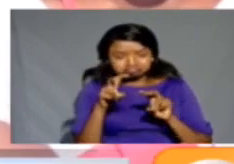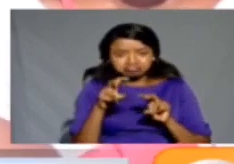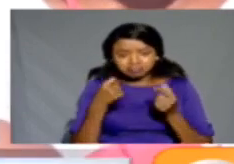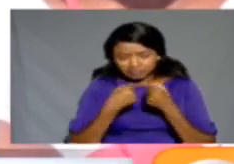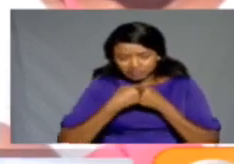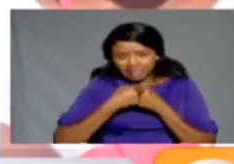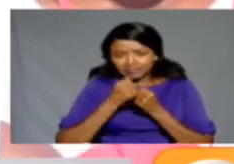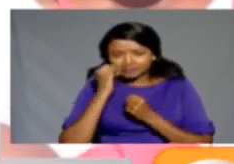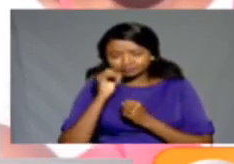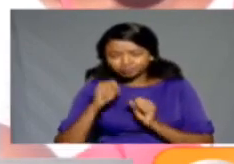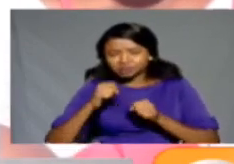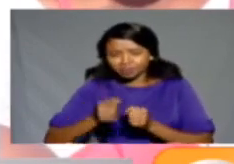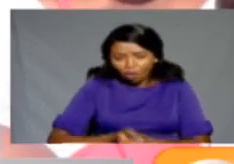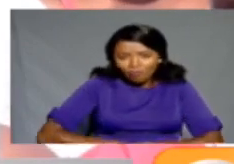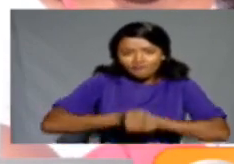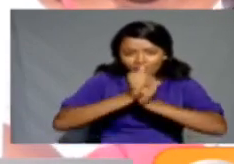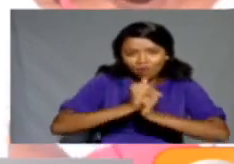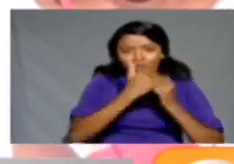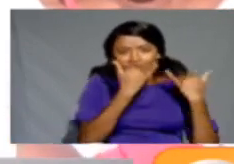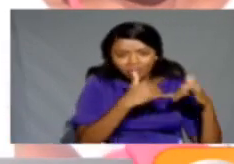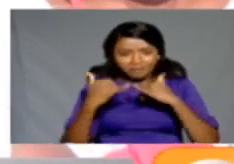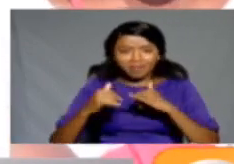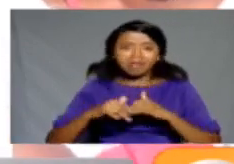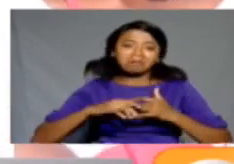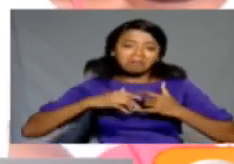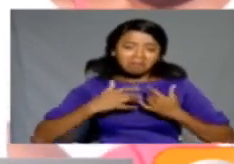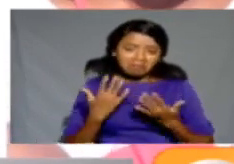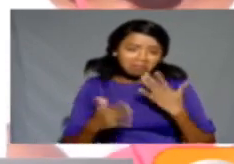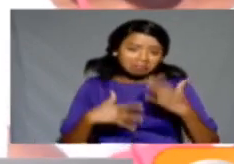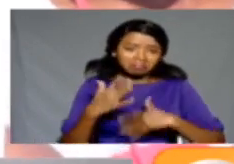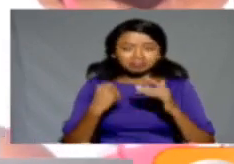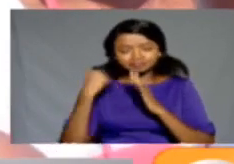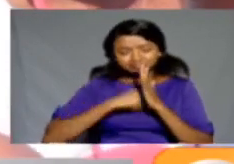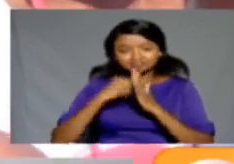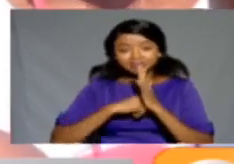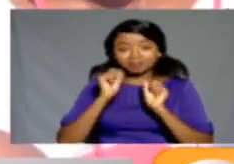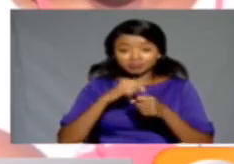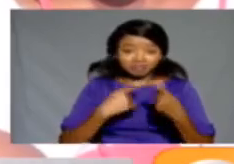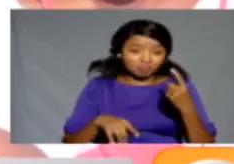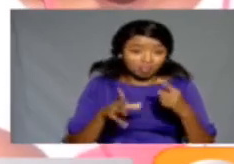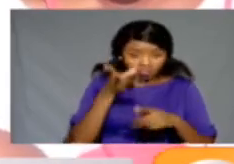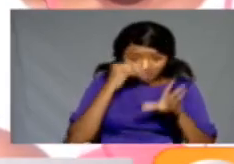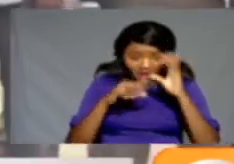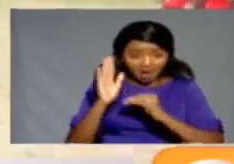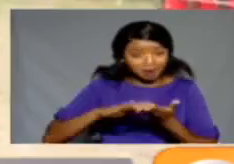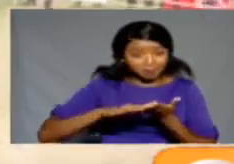kwamba wanaweza cheza volleyball ama wanaweza jipush na wajue volleyball kama sisi venye tumejua.